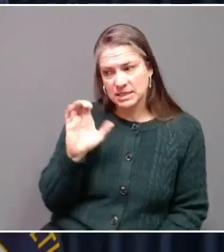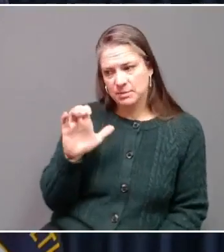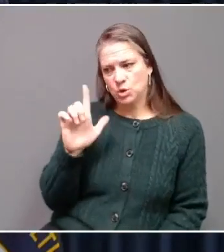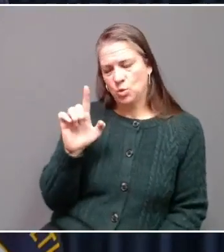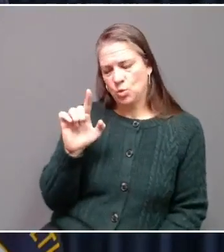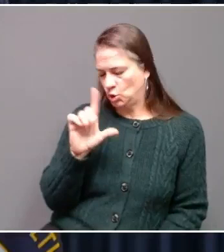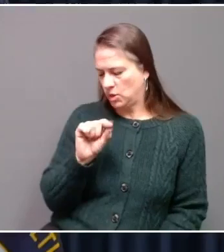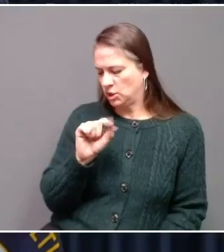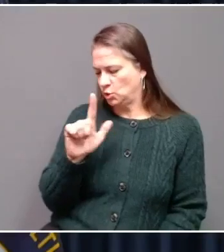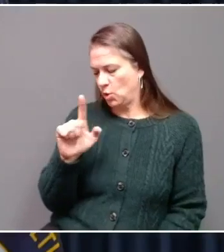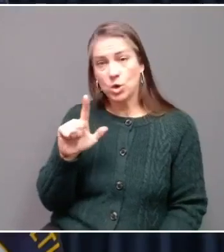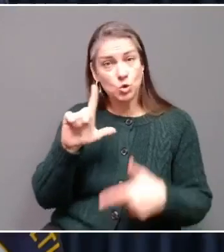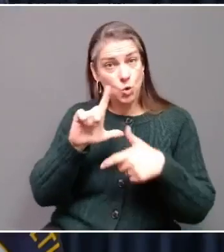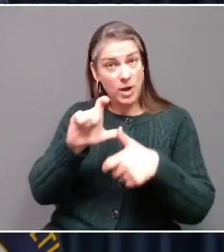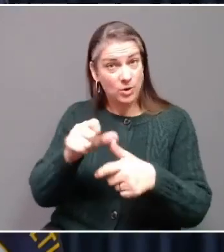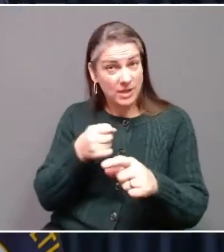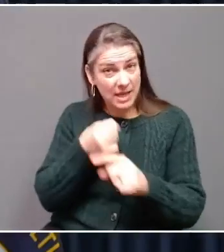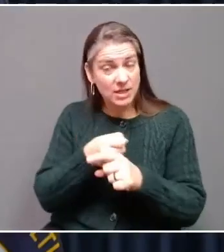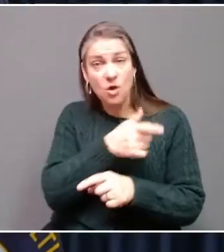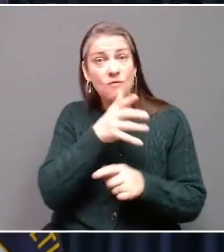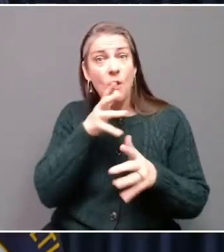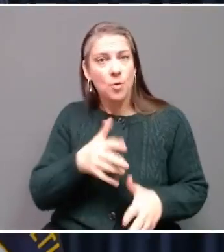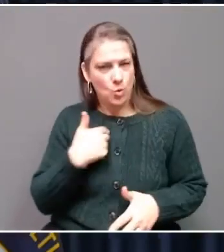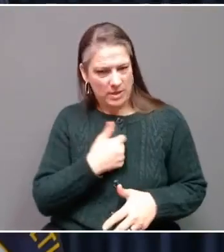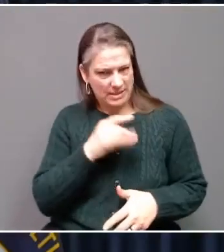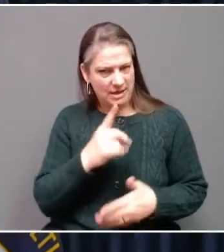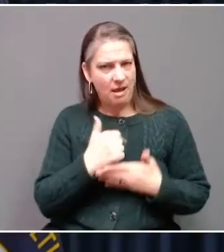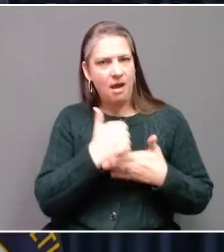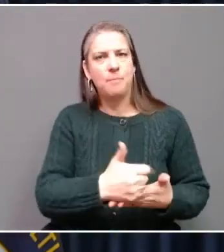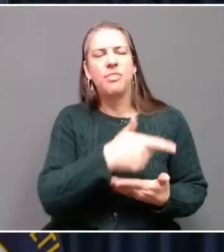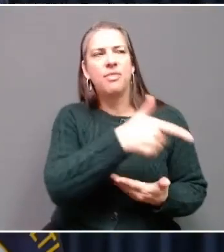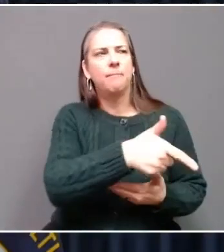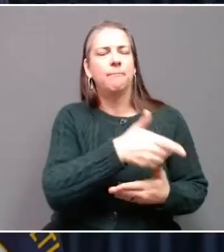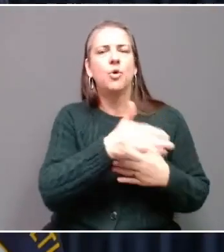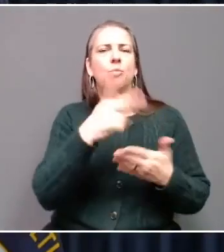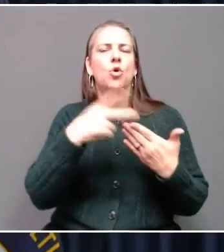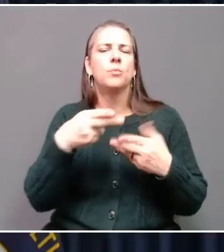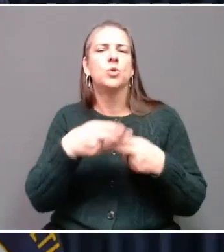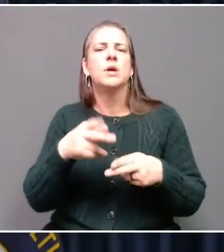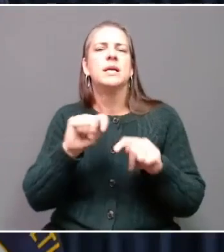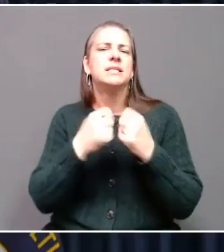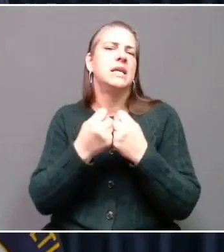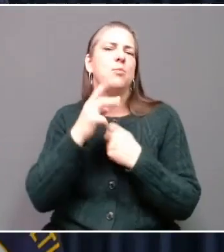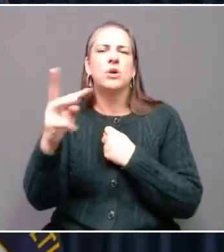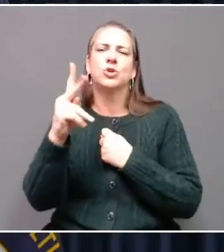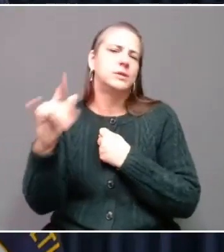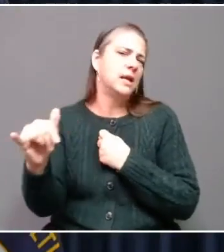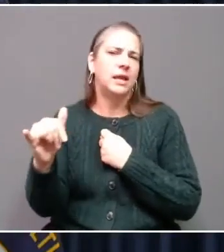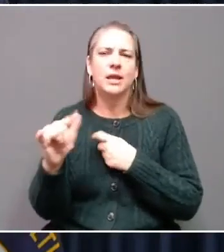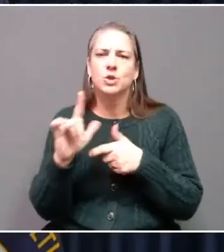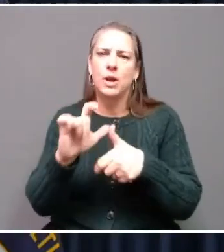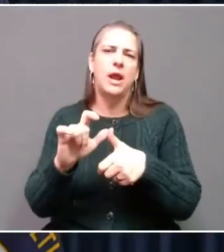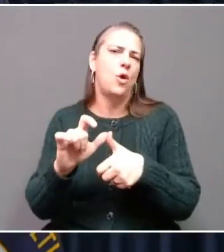2021 tornadoes. These are farmers that we helped out through a program through the Team Western Kentucky Tornado Relief Fund, because